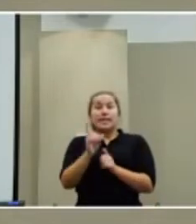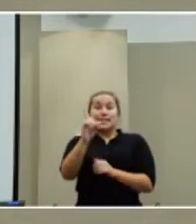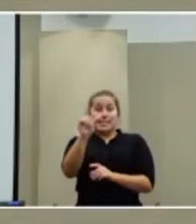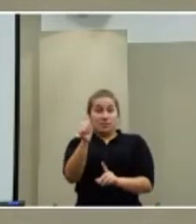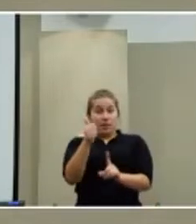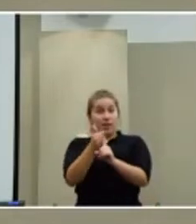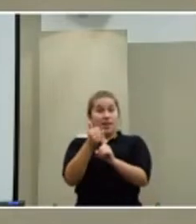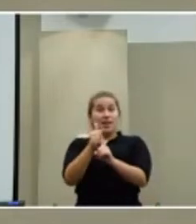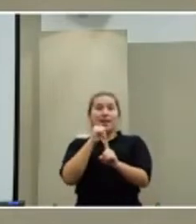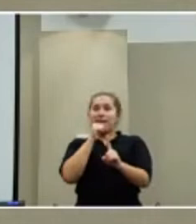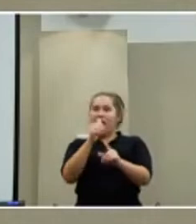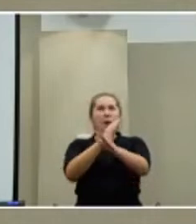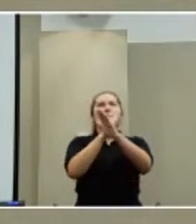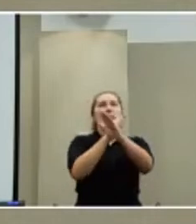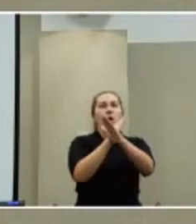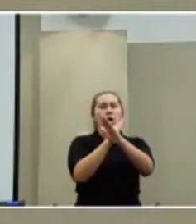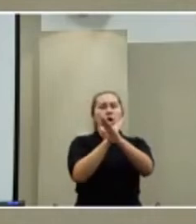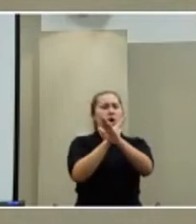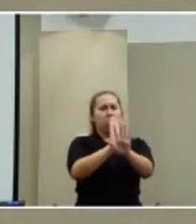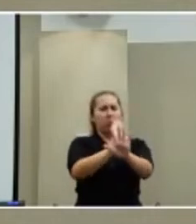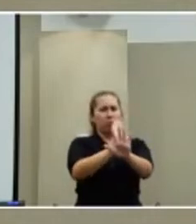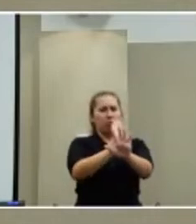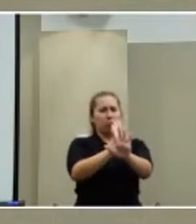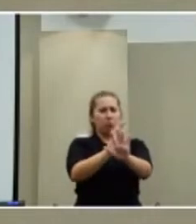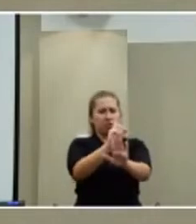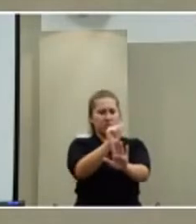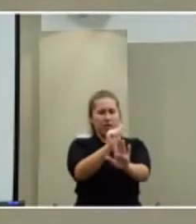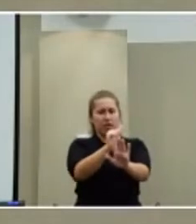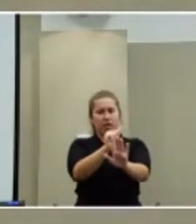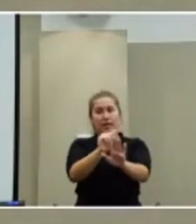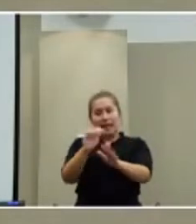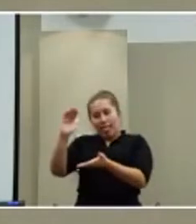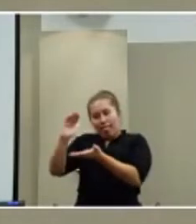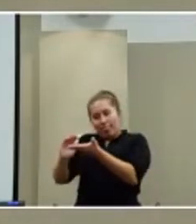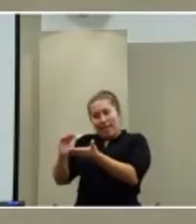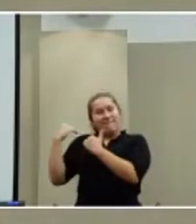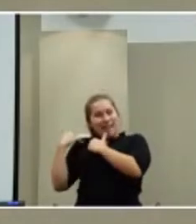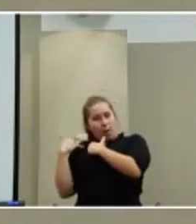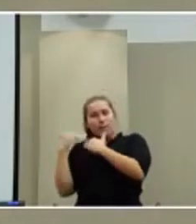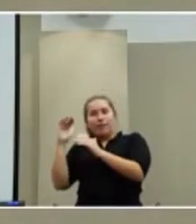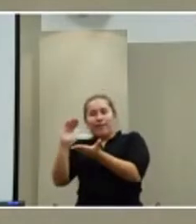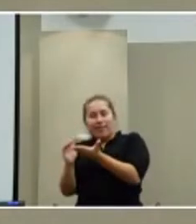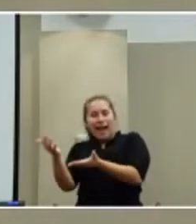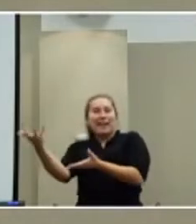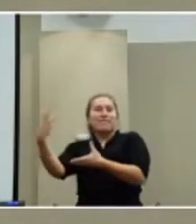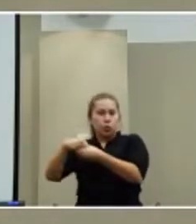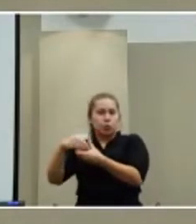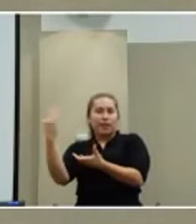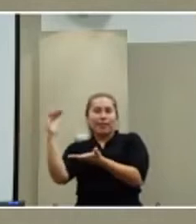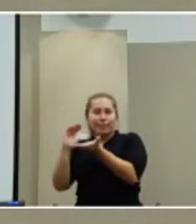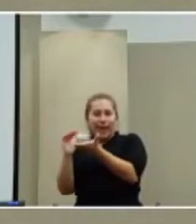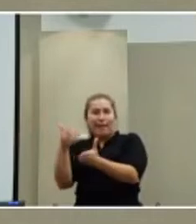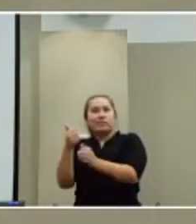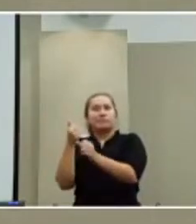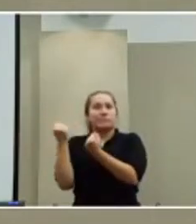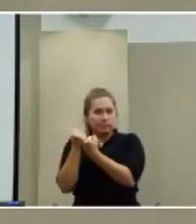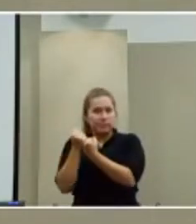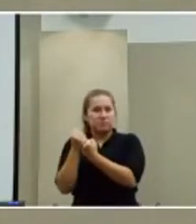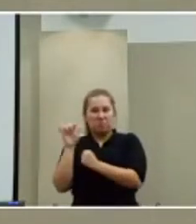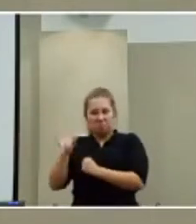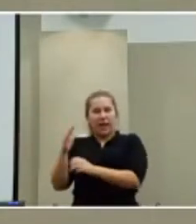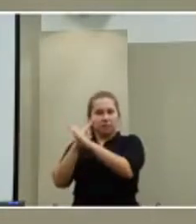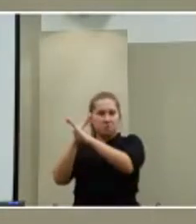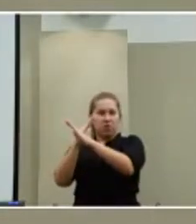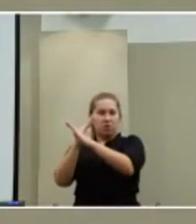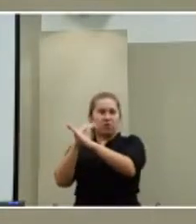Disability is not the barrier that we face every day. The lack of accountability, inclusion, and enforcement is. I am a